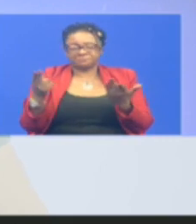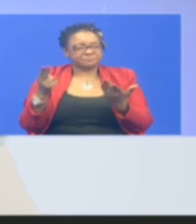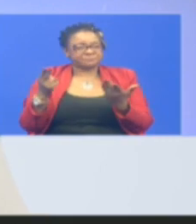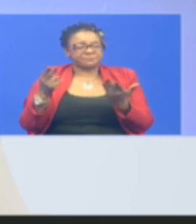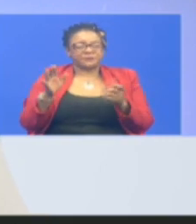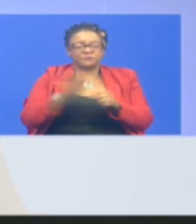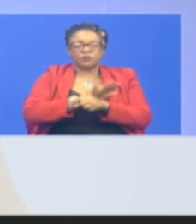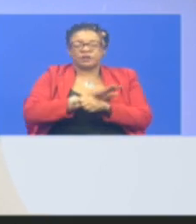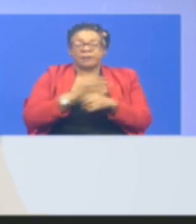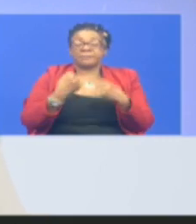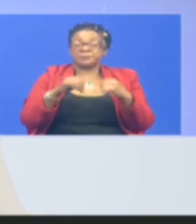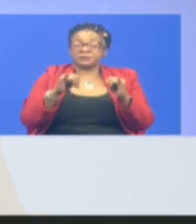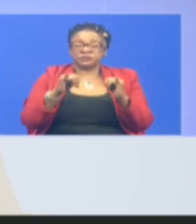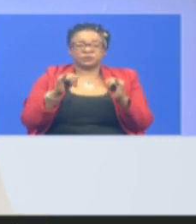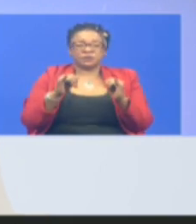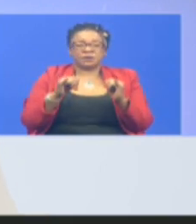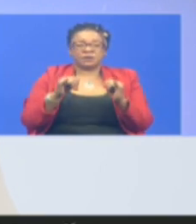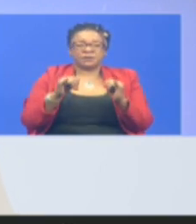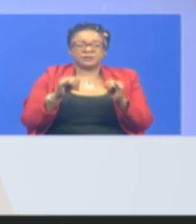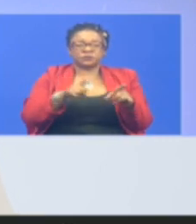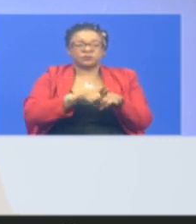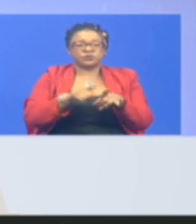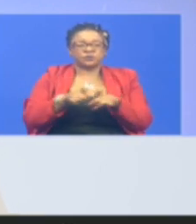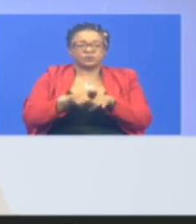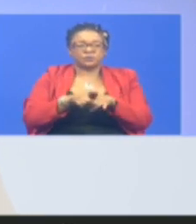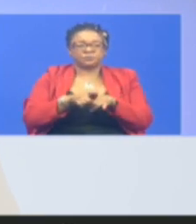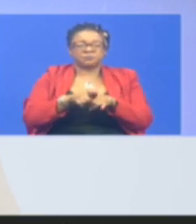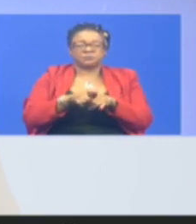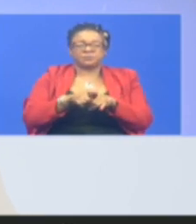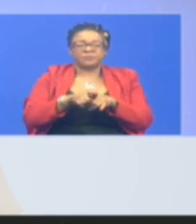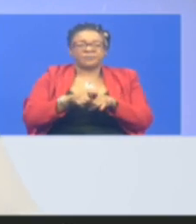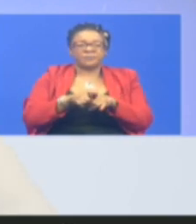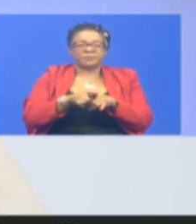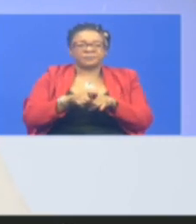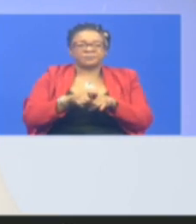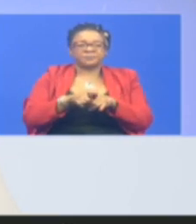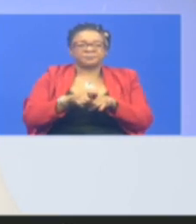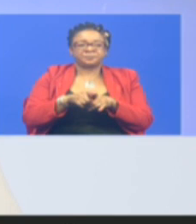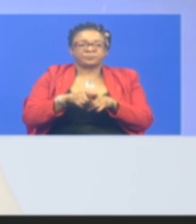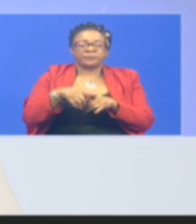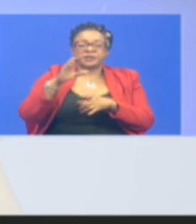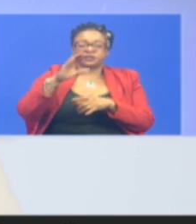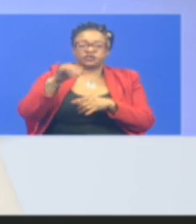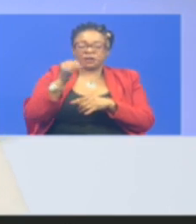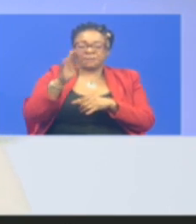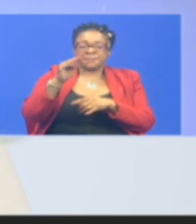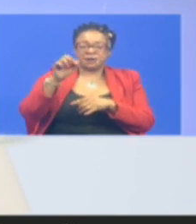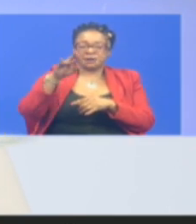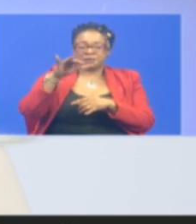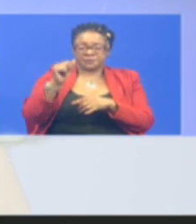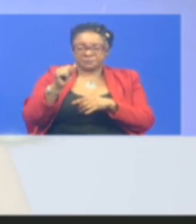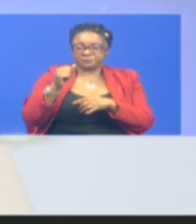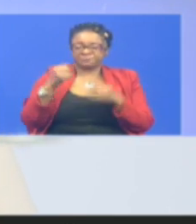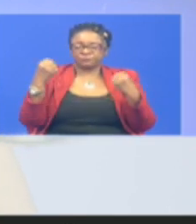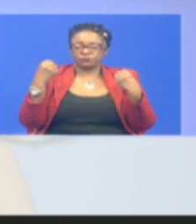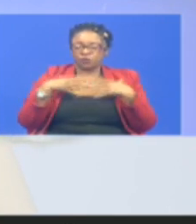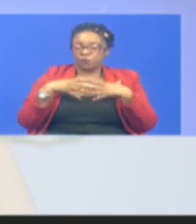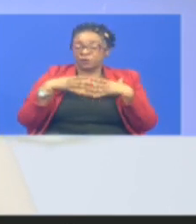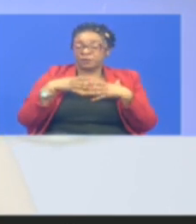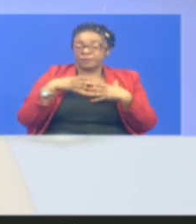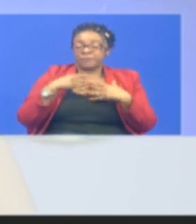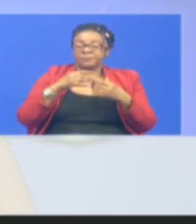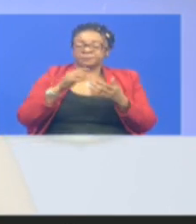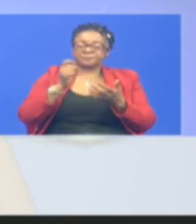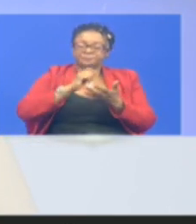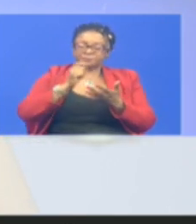implementation, and four times, the House has failed. Chief Justice David Maraga's shocker, advising President Uhuru Kenyatta